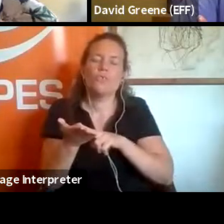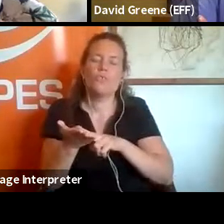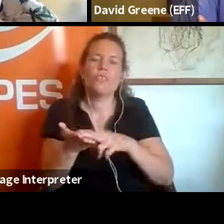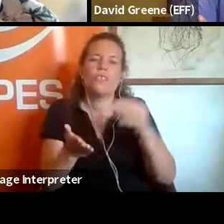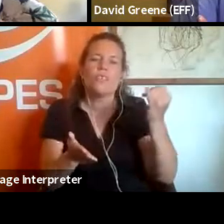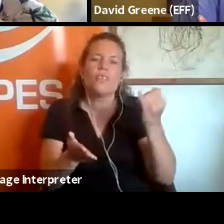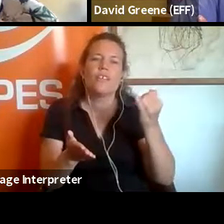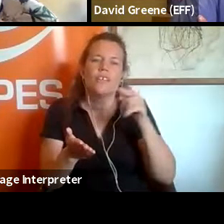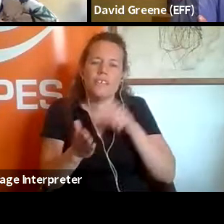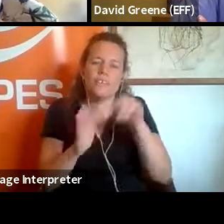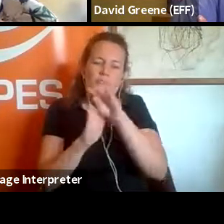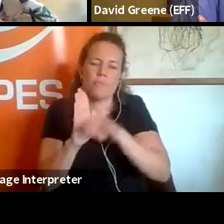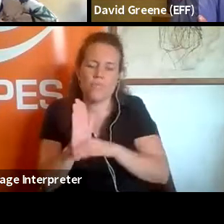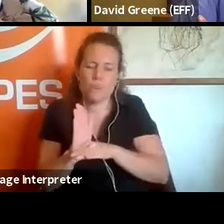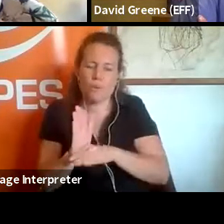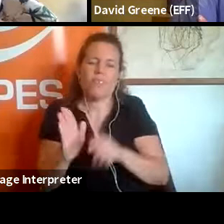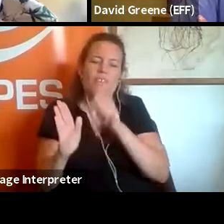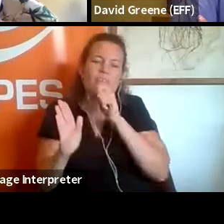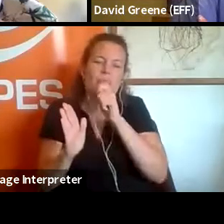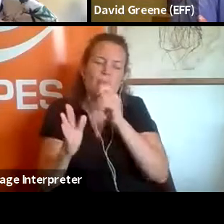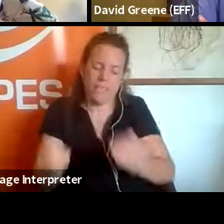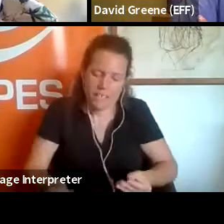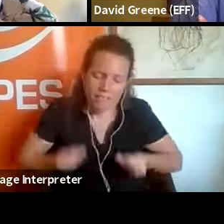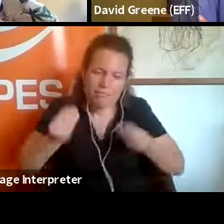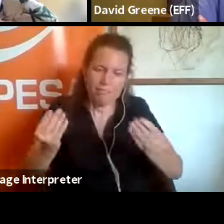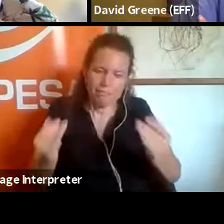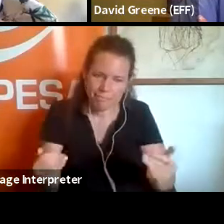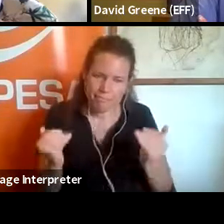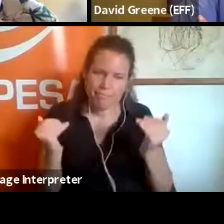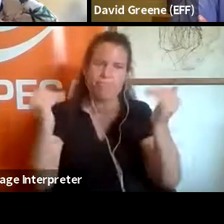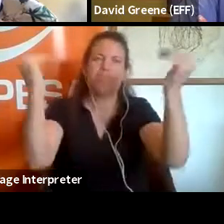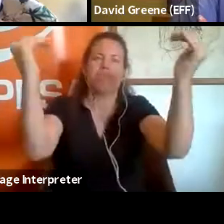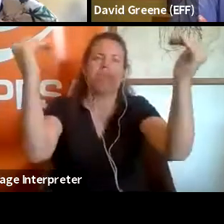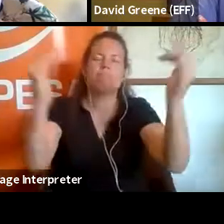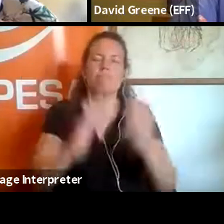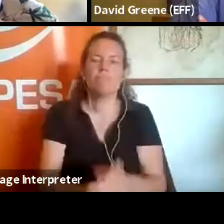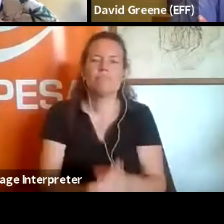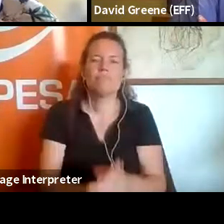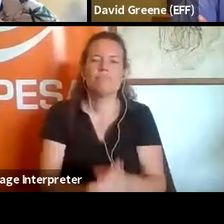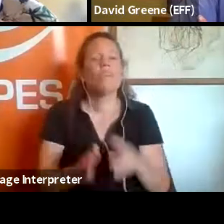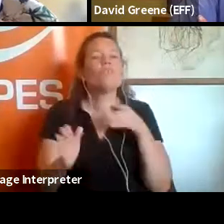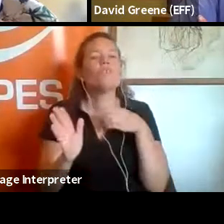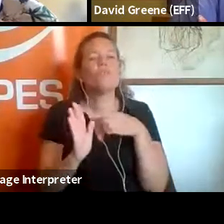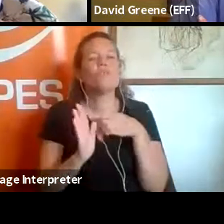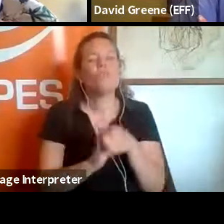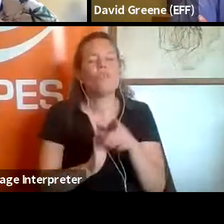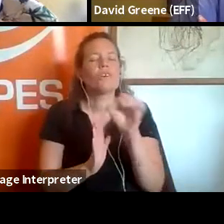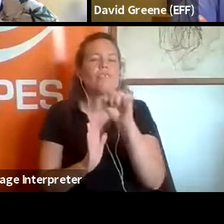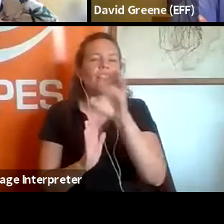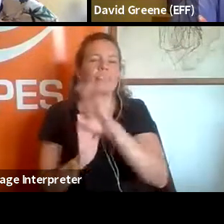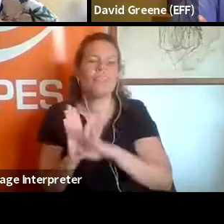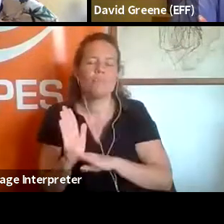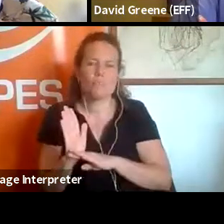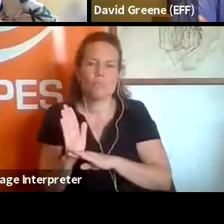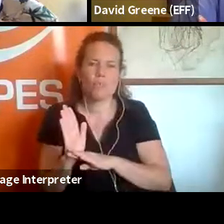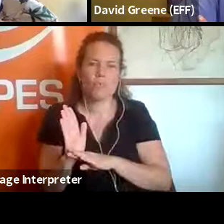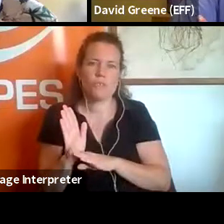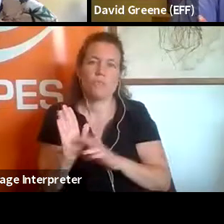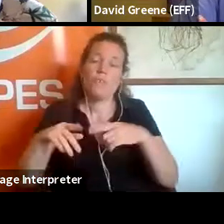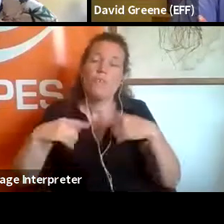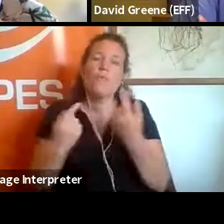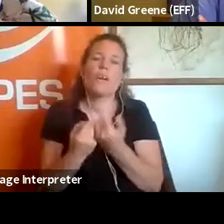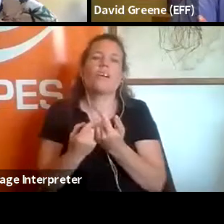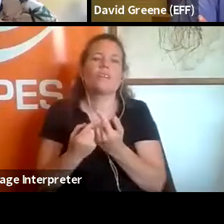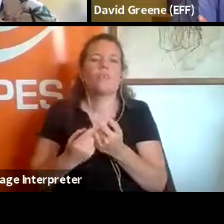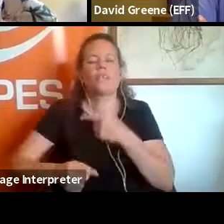another level. So as a result, we decided that to complement the Santa Clara principles, we are going to develop